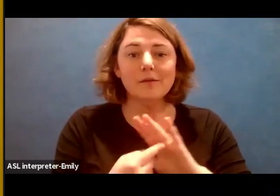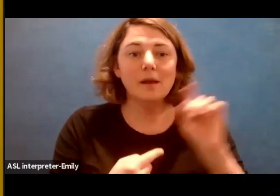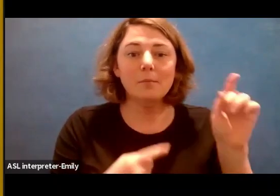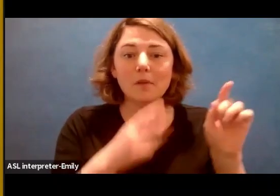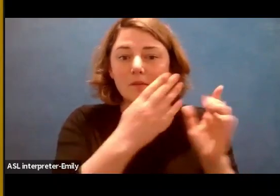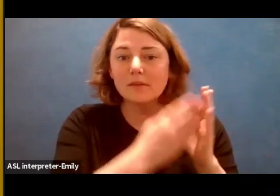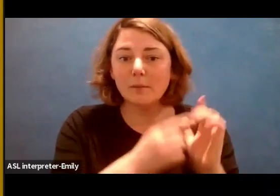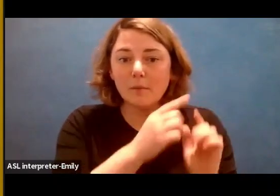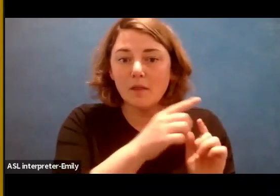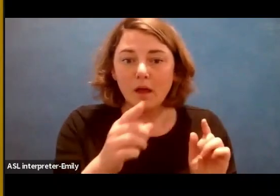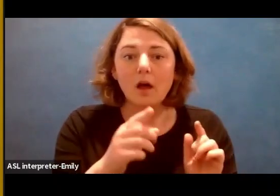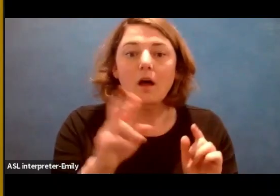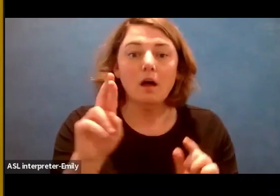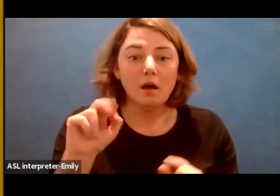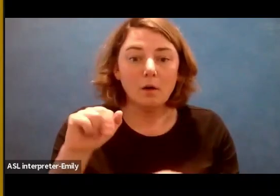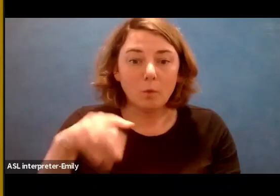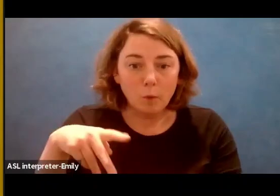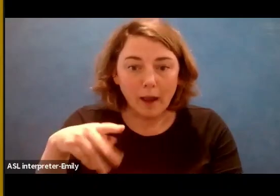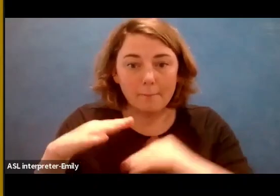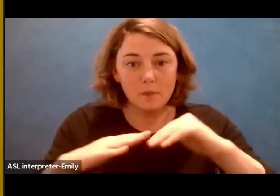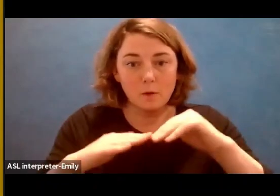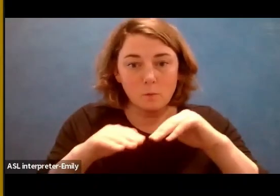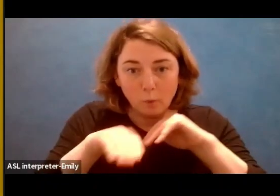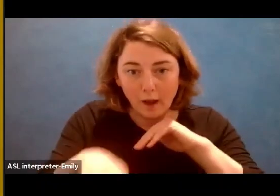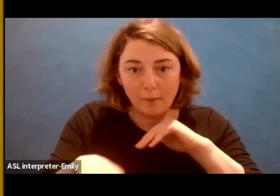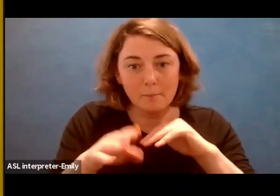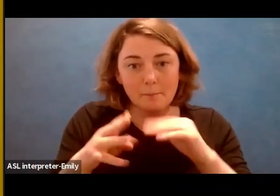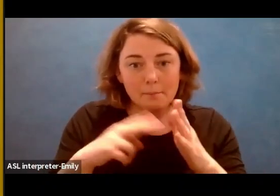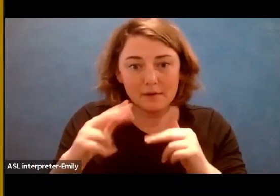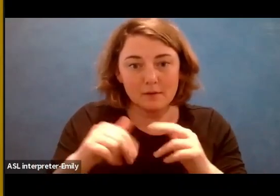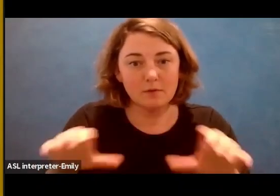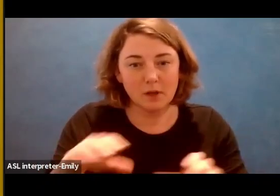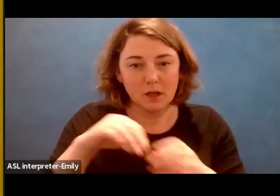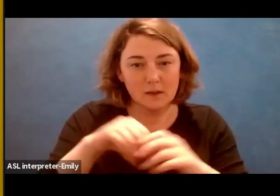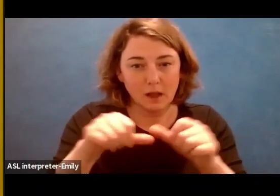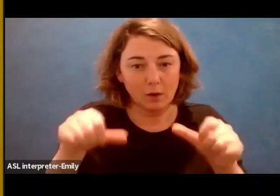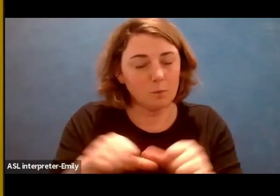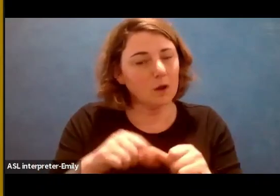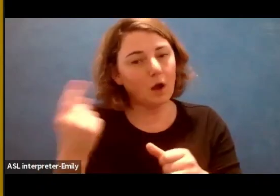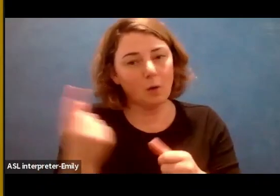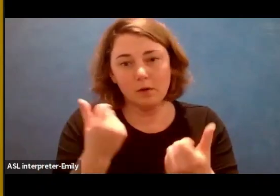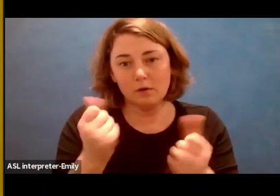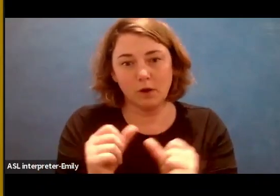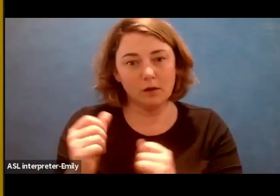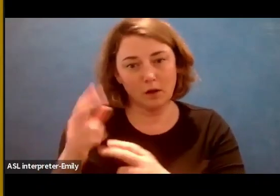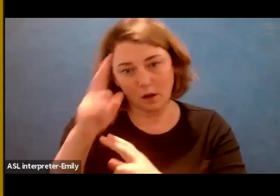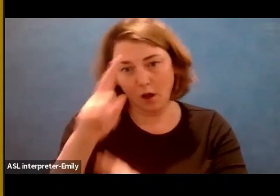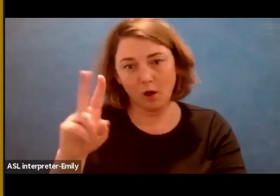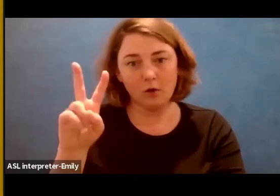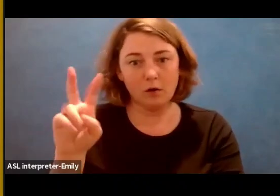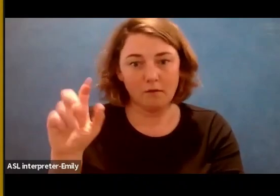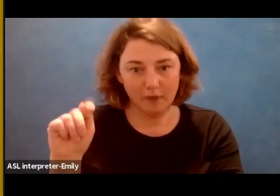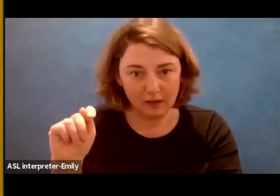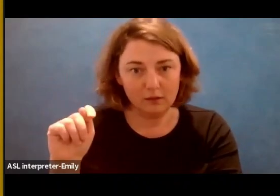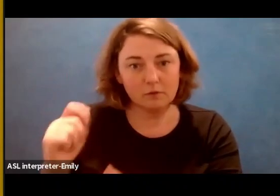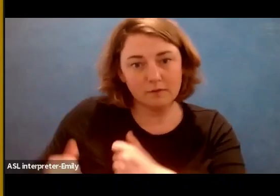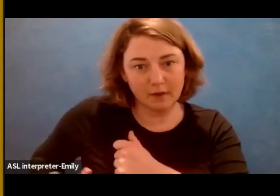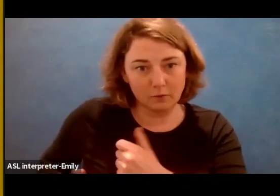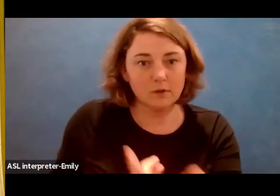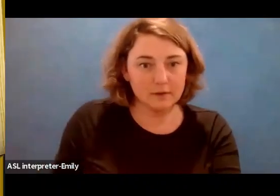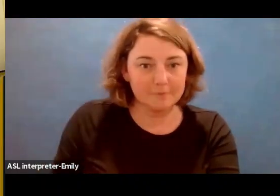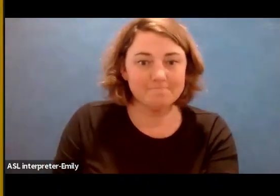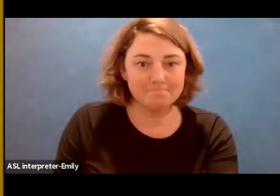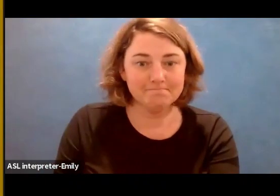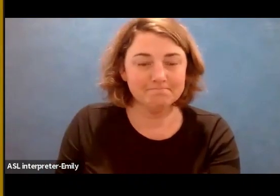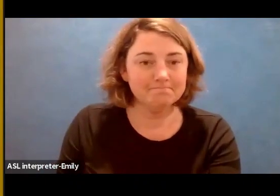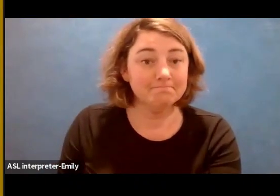the ramp builds that we've done in the area. We always try to honor our veterans. Next slide.